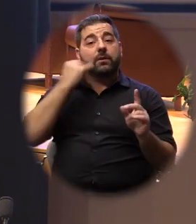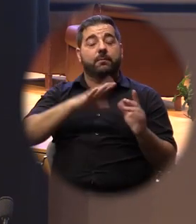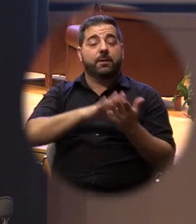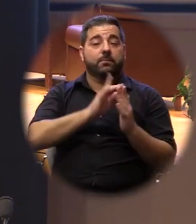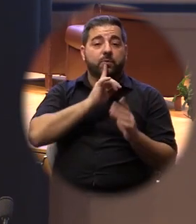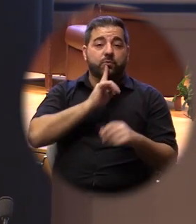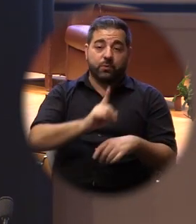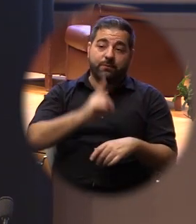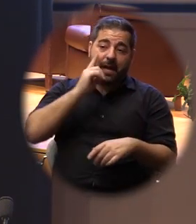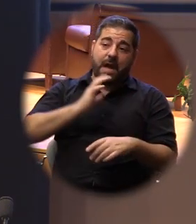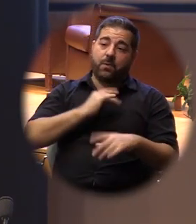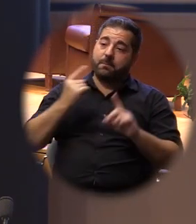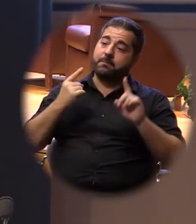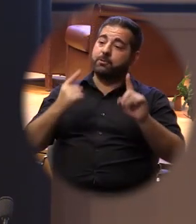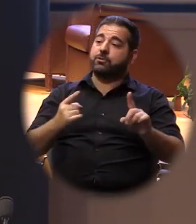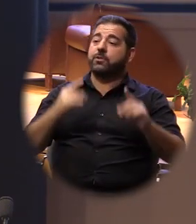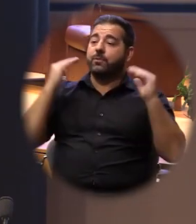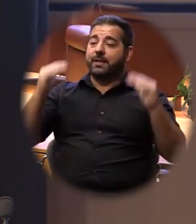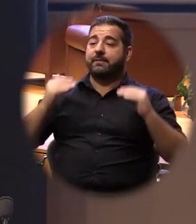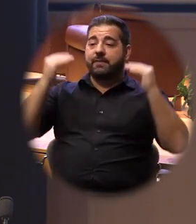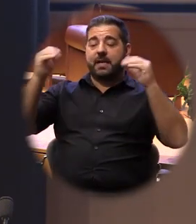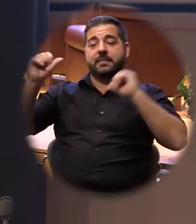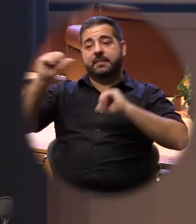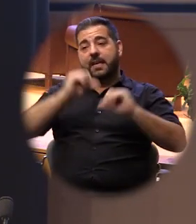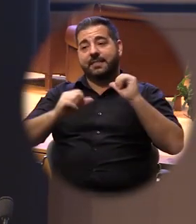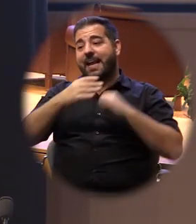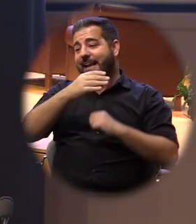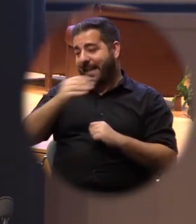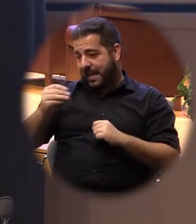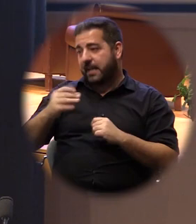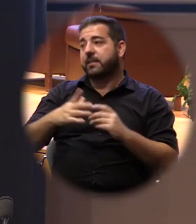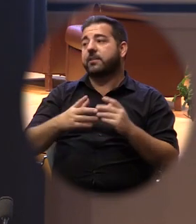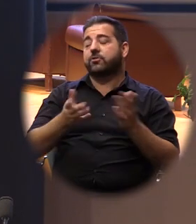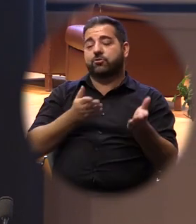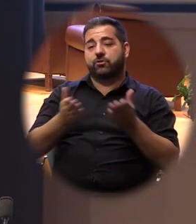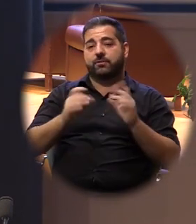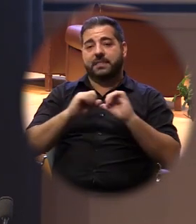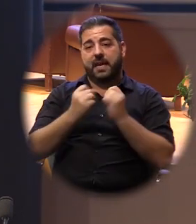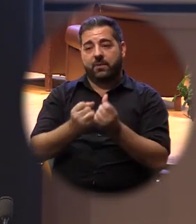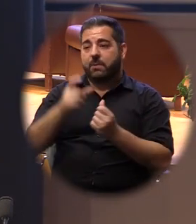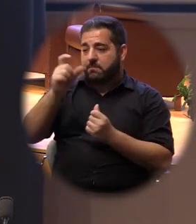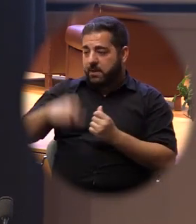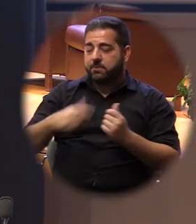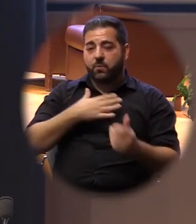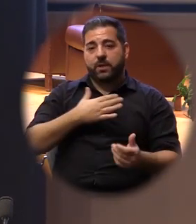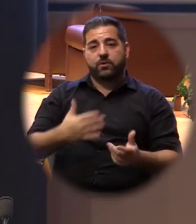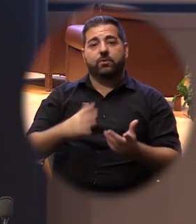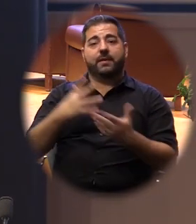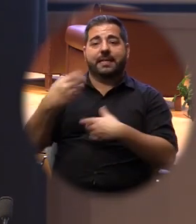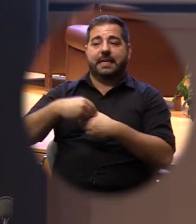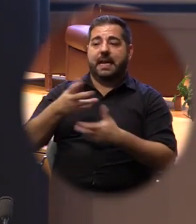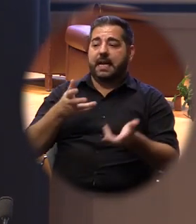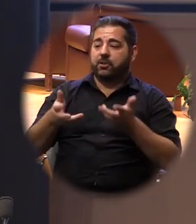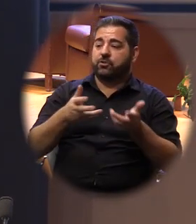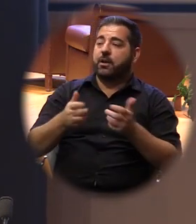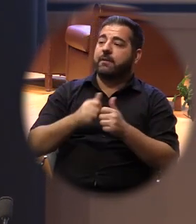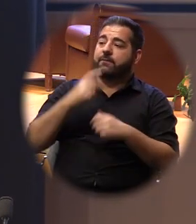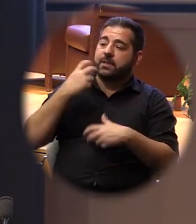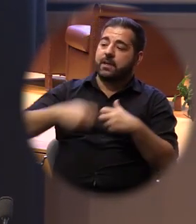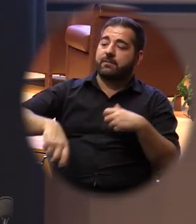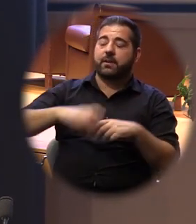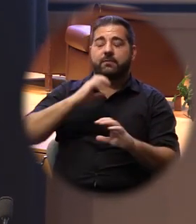to AAAS's mission of advancing science and serving society, we have to be willing to engage in